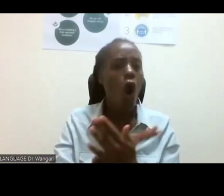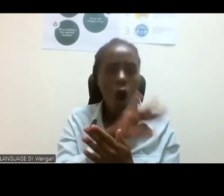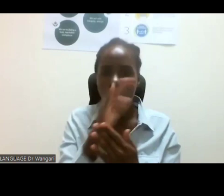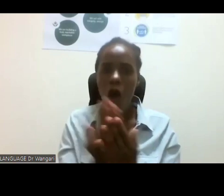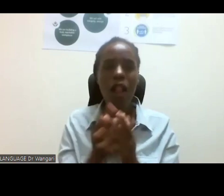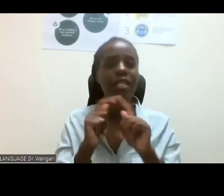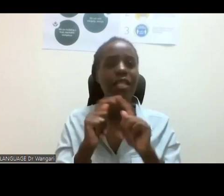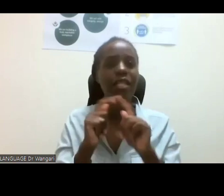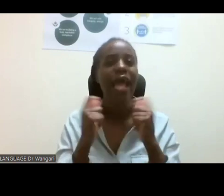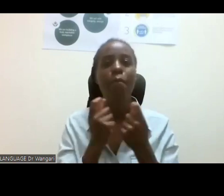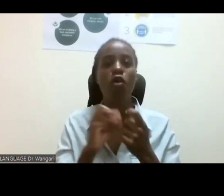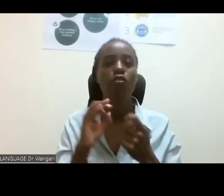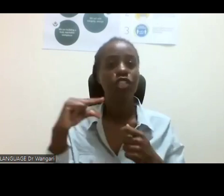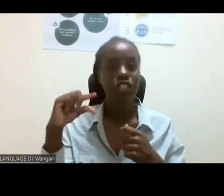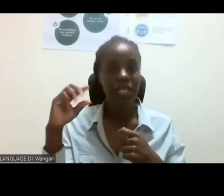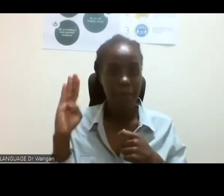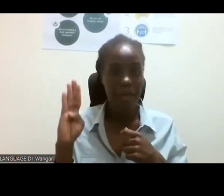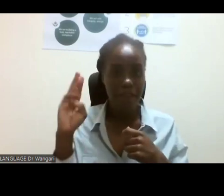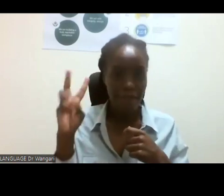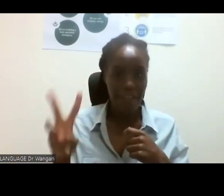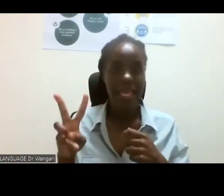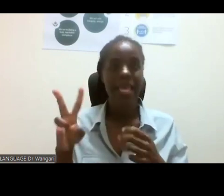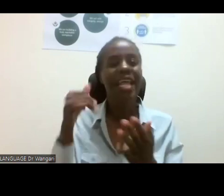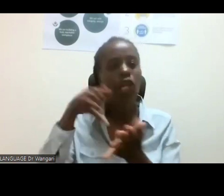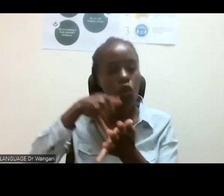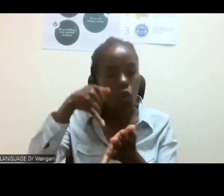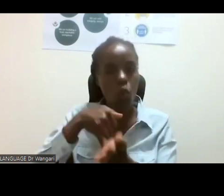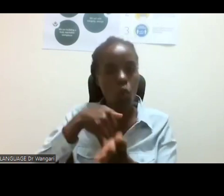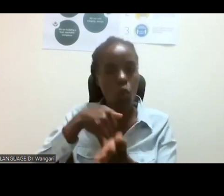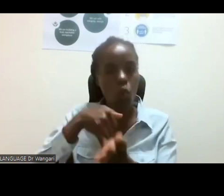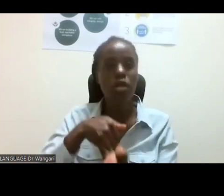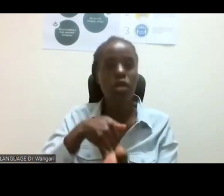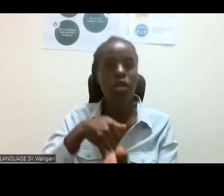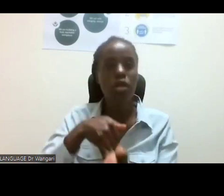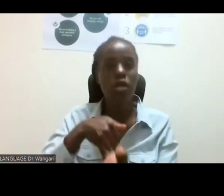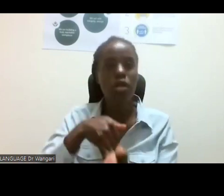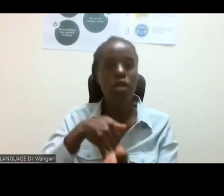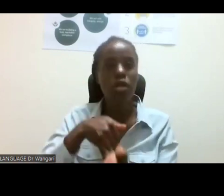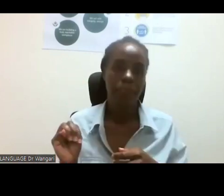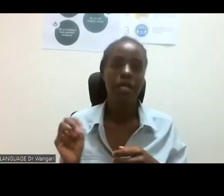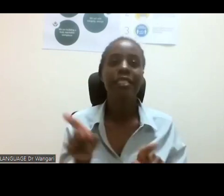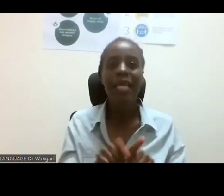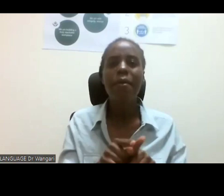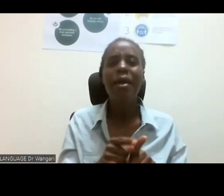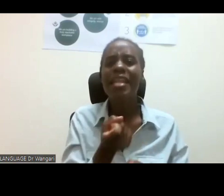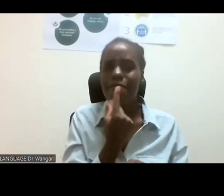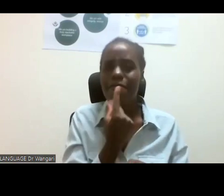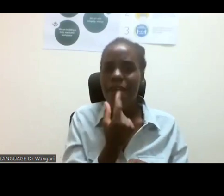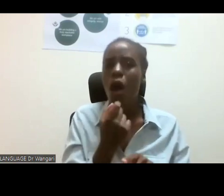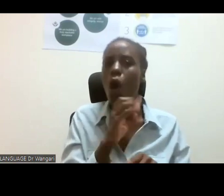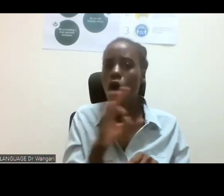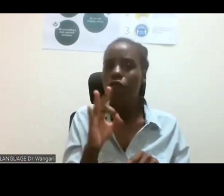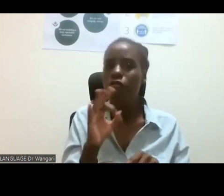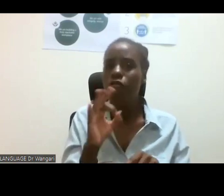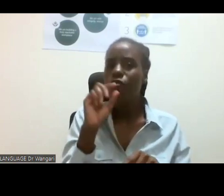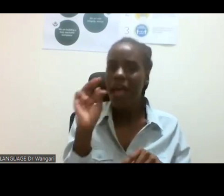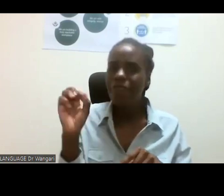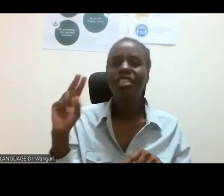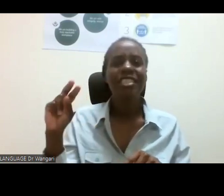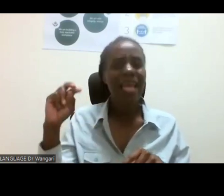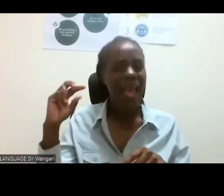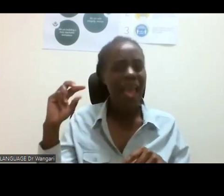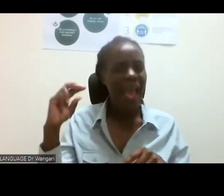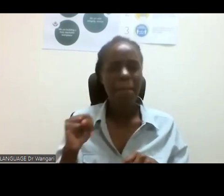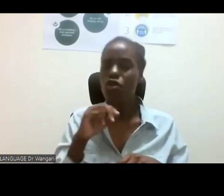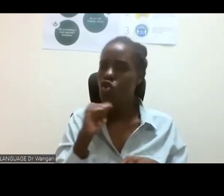precisely female genital mutilation. Medicalization of FGMC is a dangerous development that hinders efforts to abandon